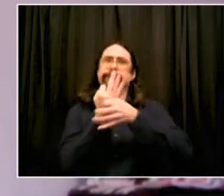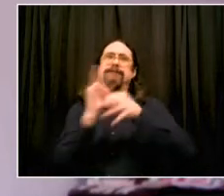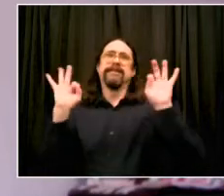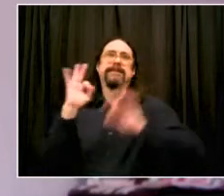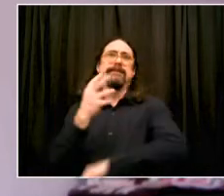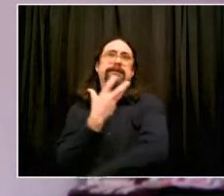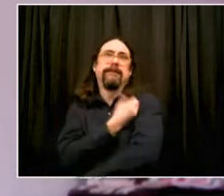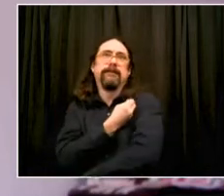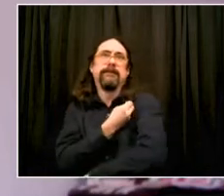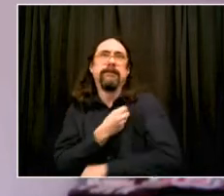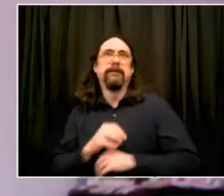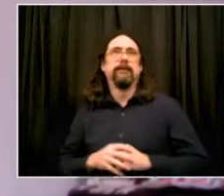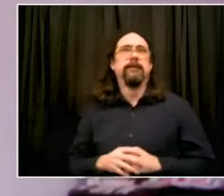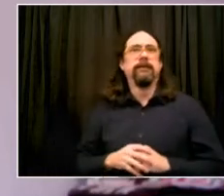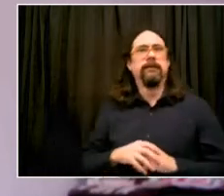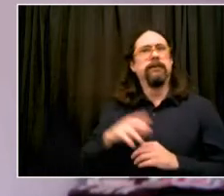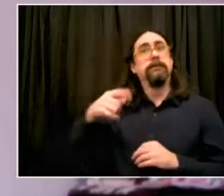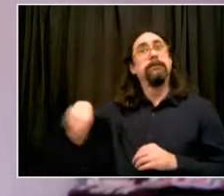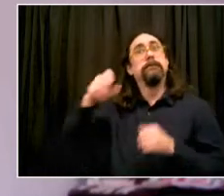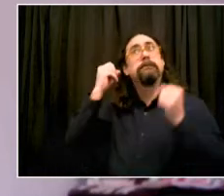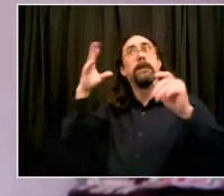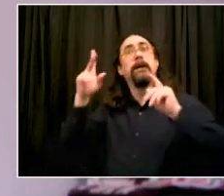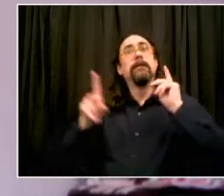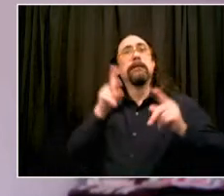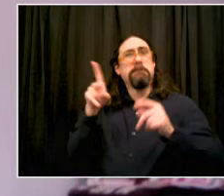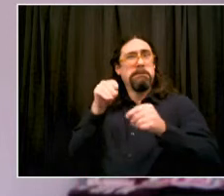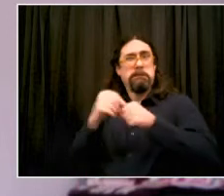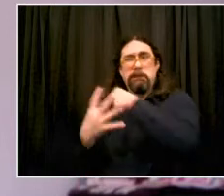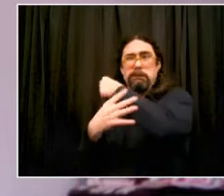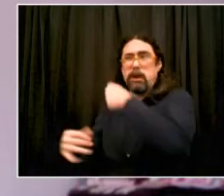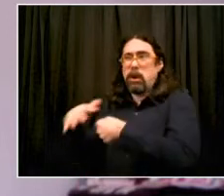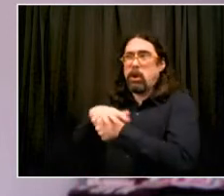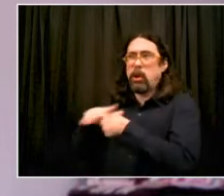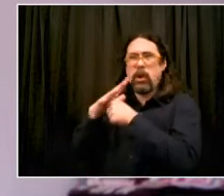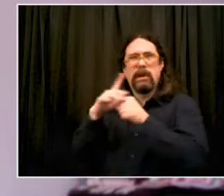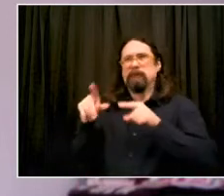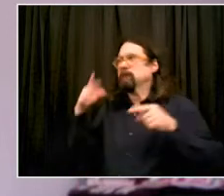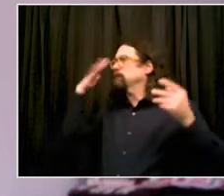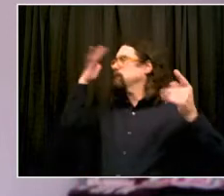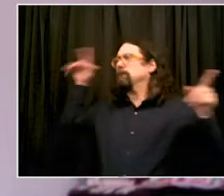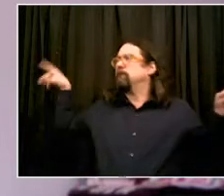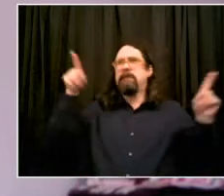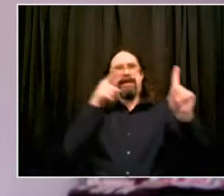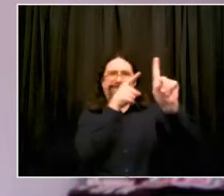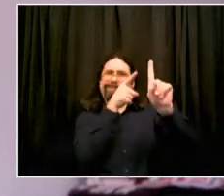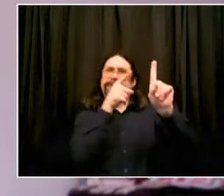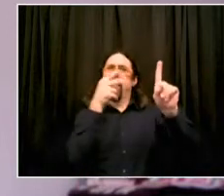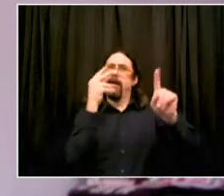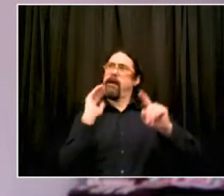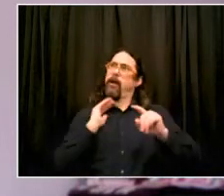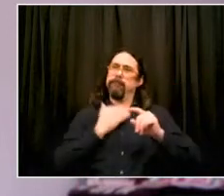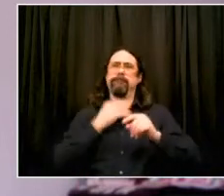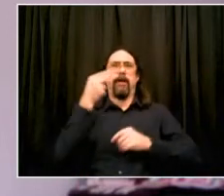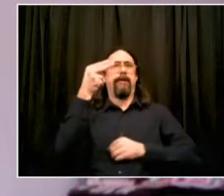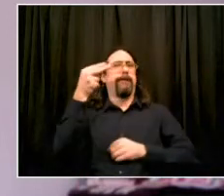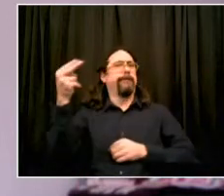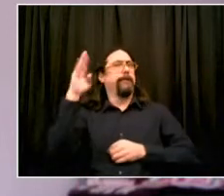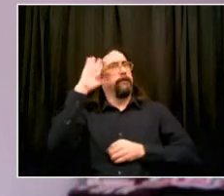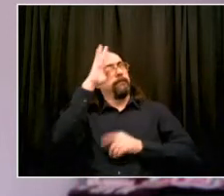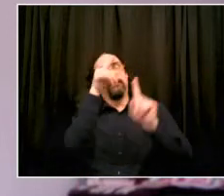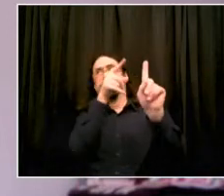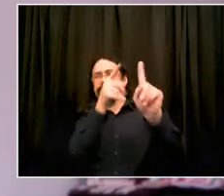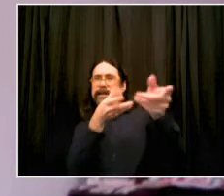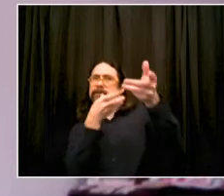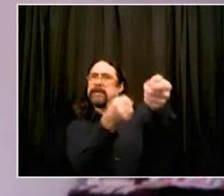in terms of the specific types of people who are getting vaccinated as eligibility continues to